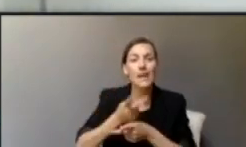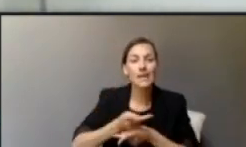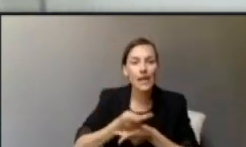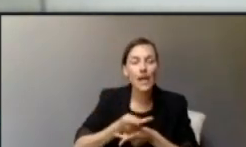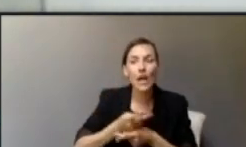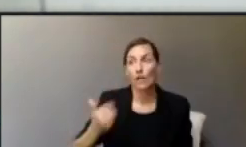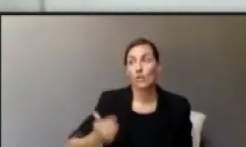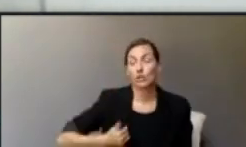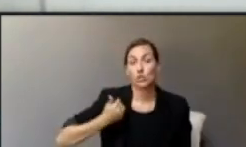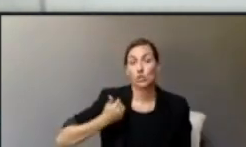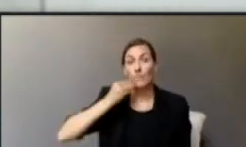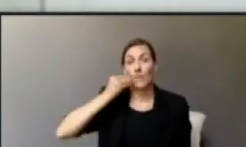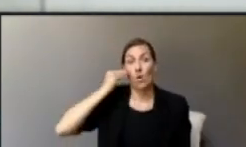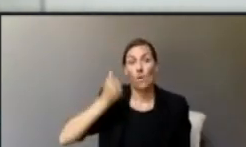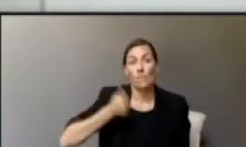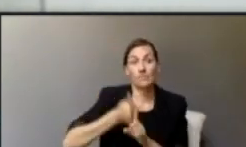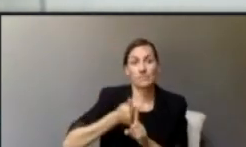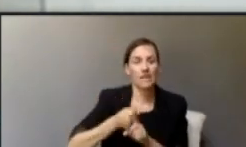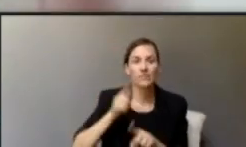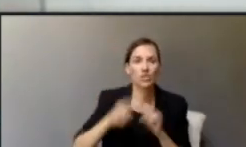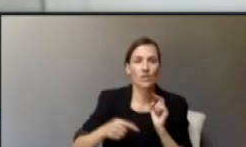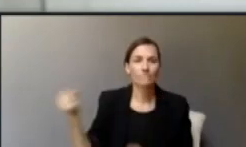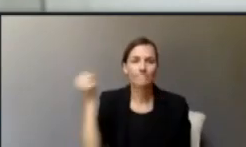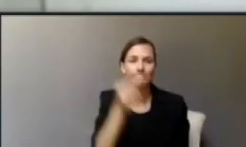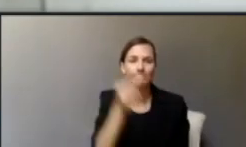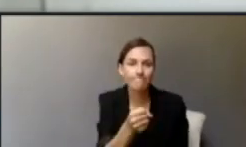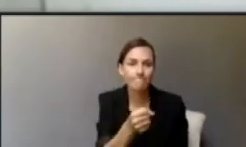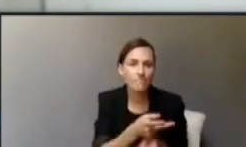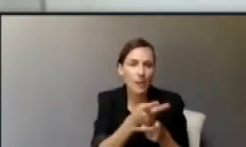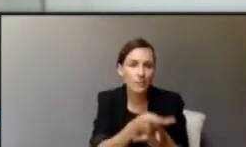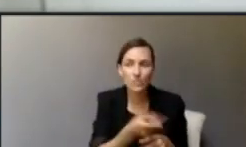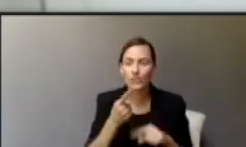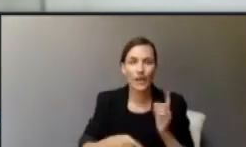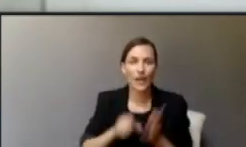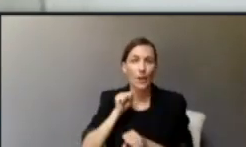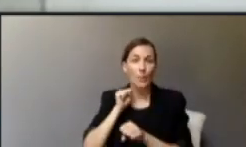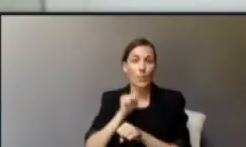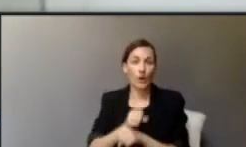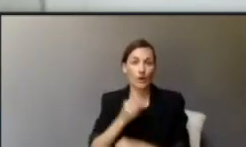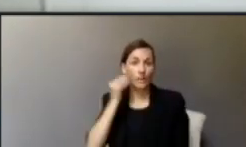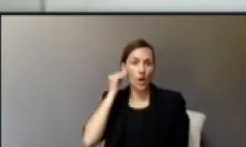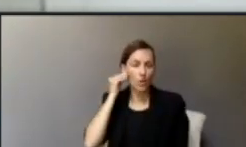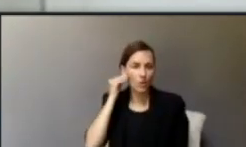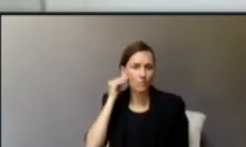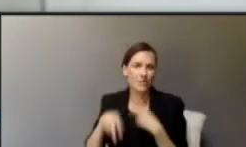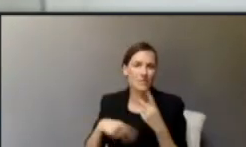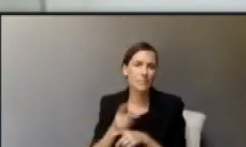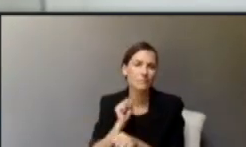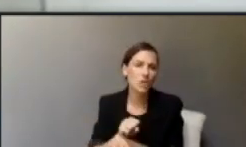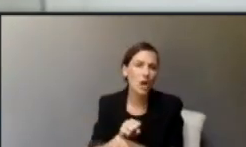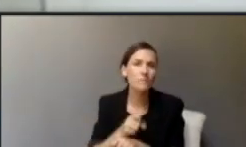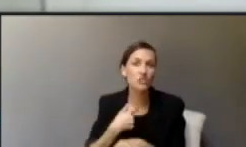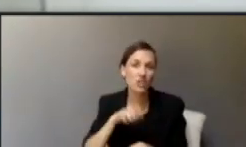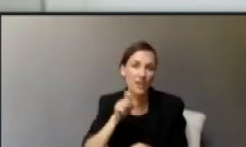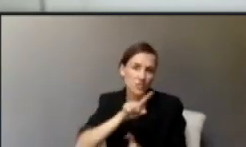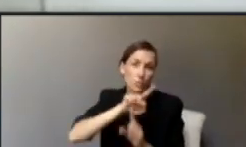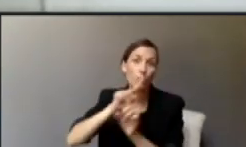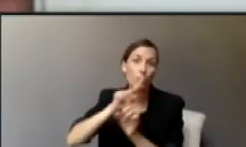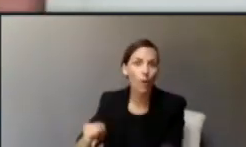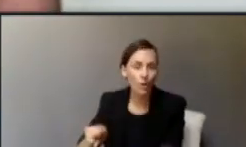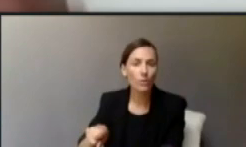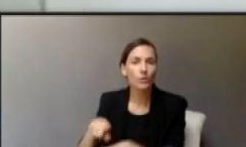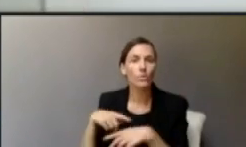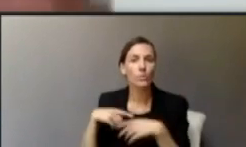by themselves. She can't afford to bring somebody in. She can't afford to work from home because she has a job where she has to go in. You